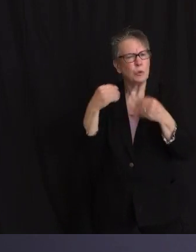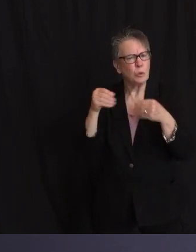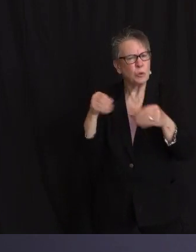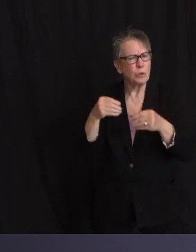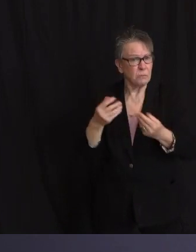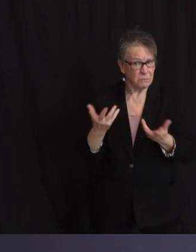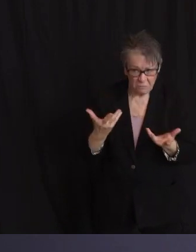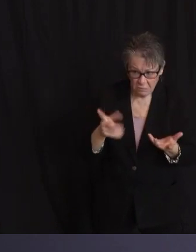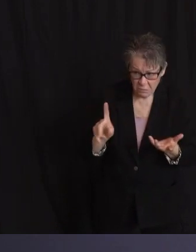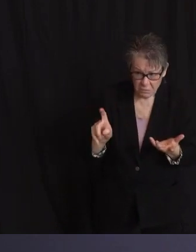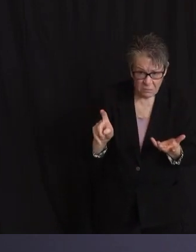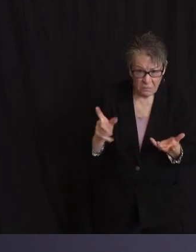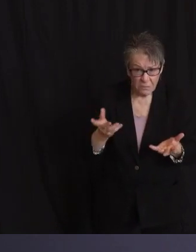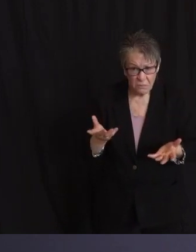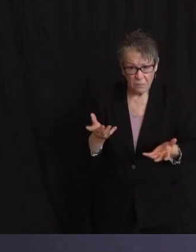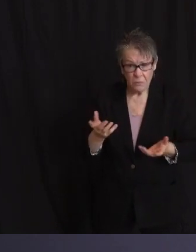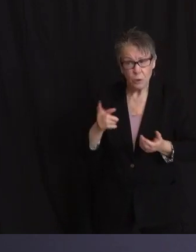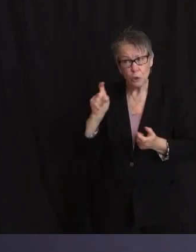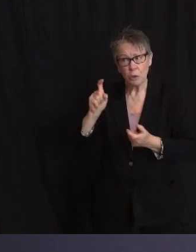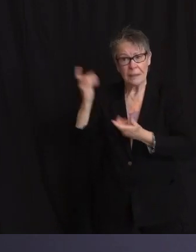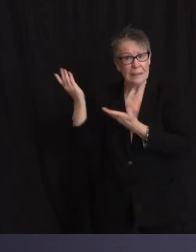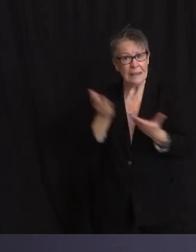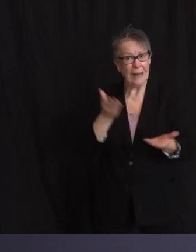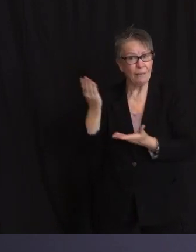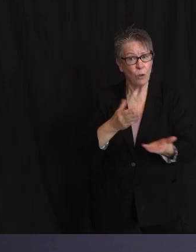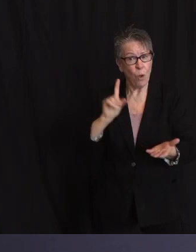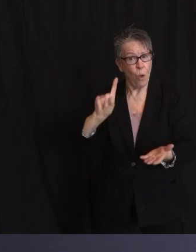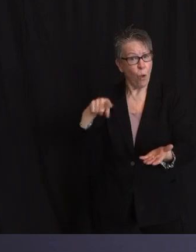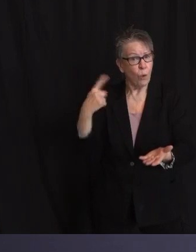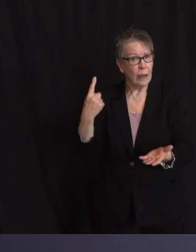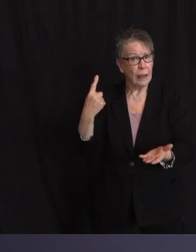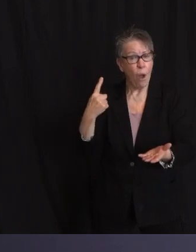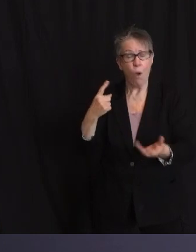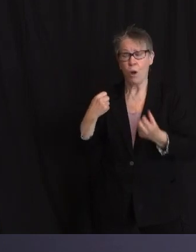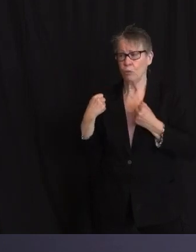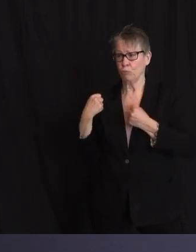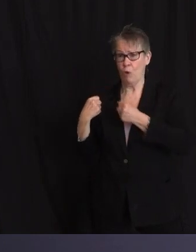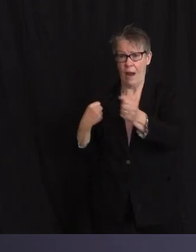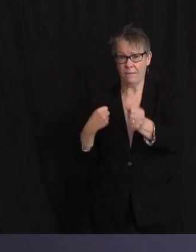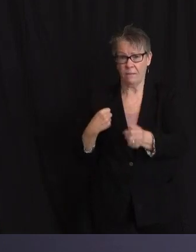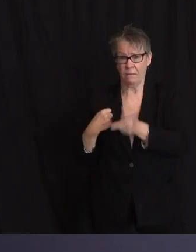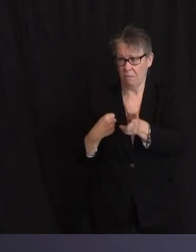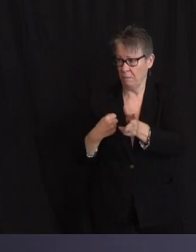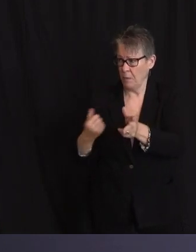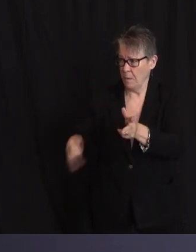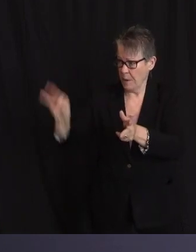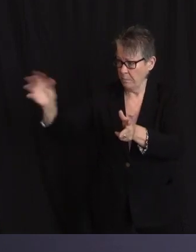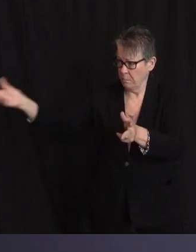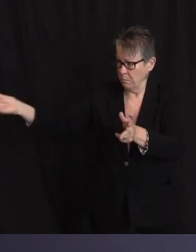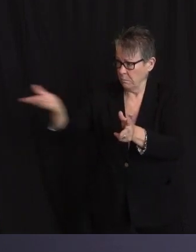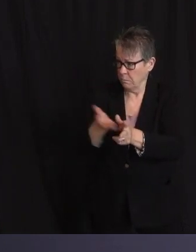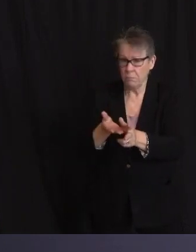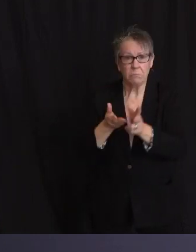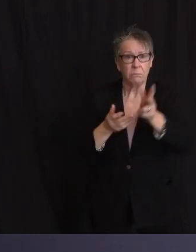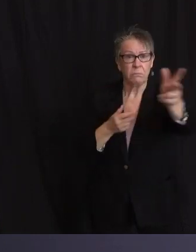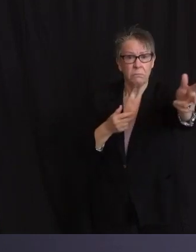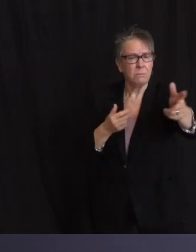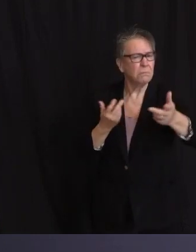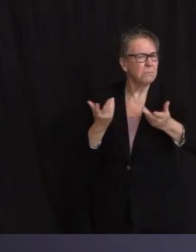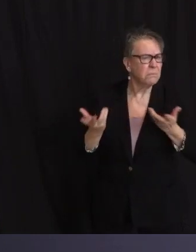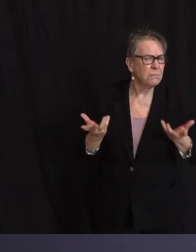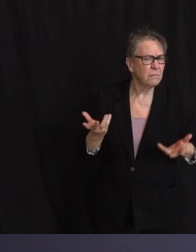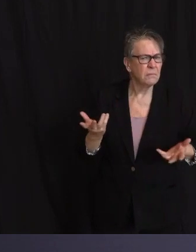That's one. Number 2 is what is the protocol for the undocumented to get tested? Many obviously don't have cars and can't drive to a